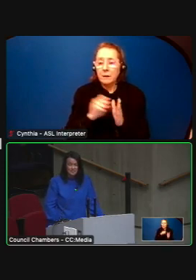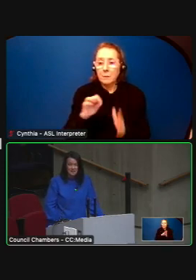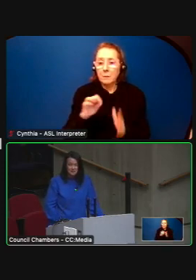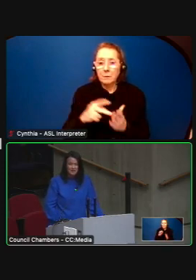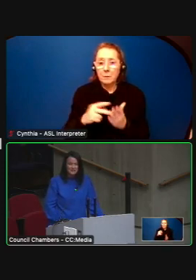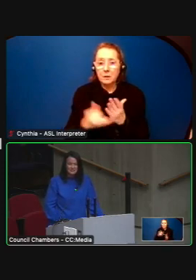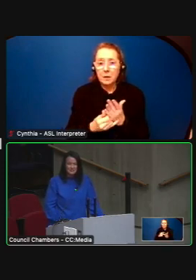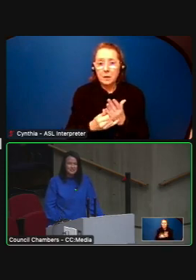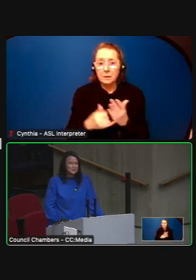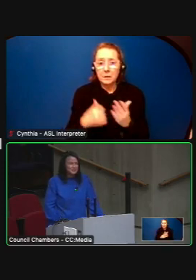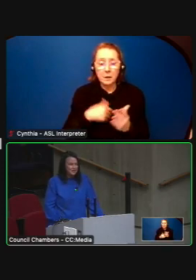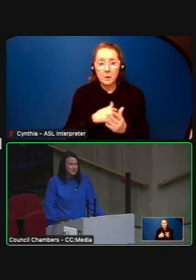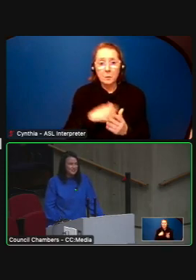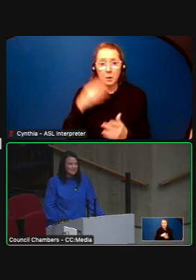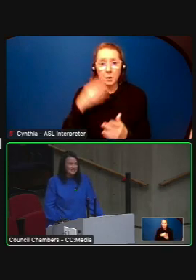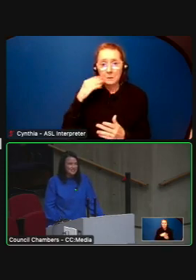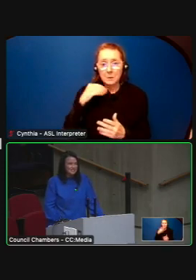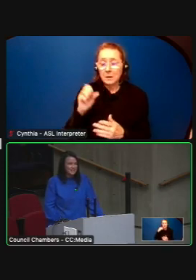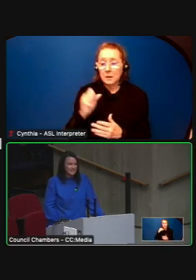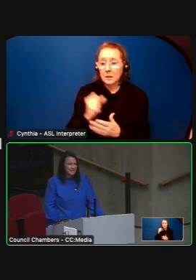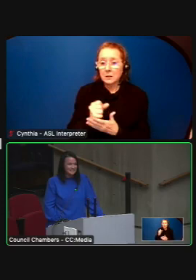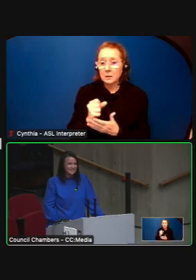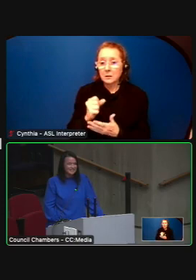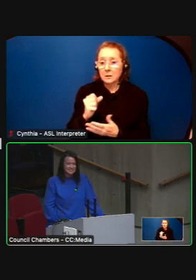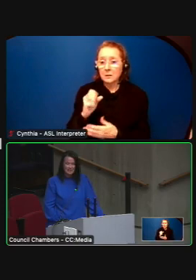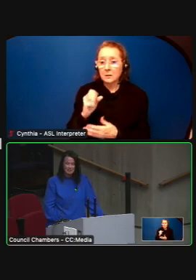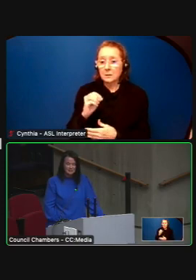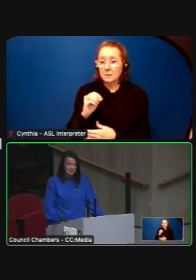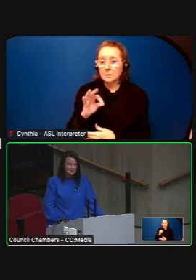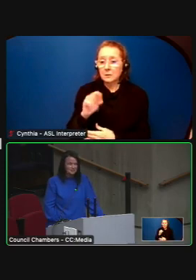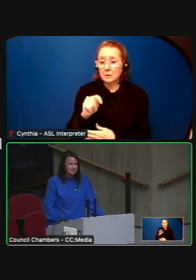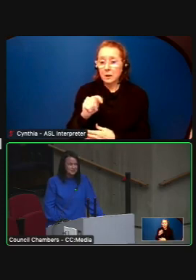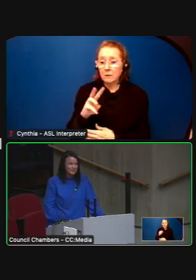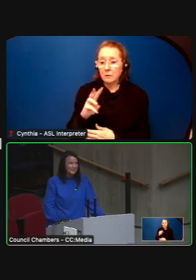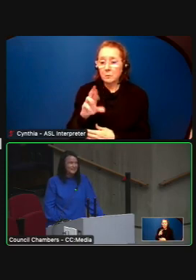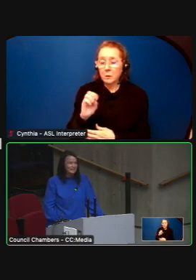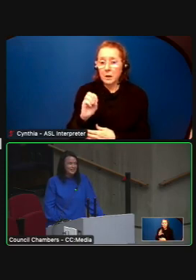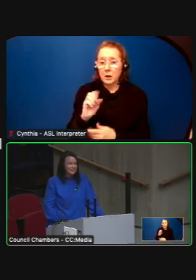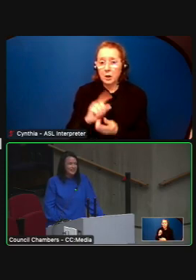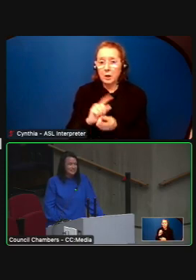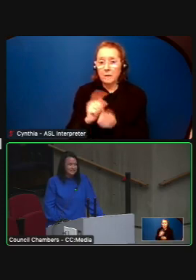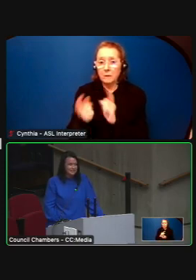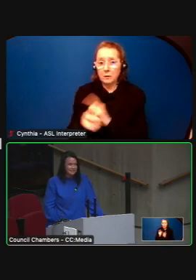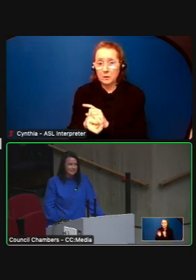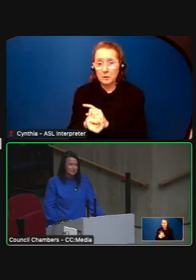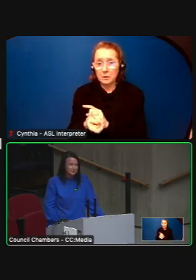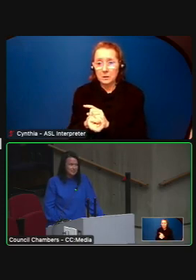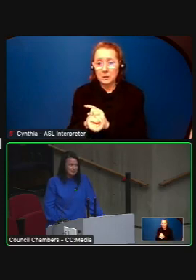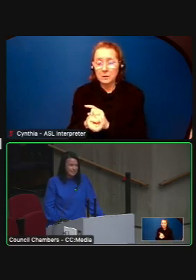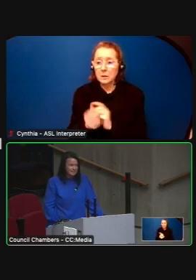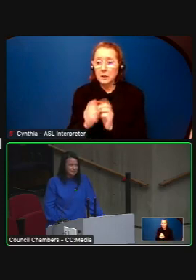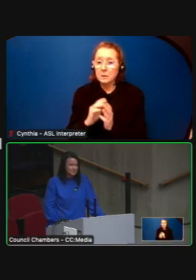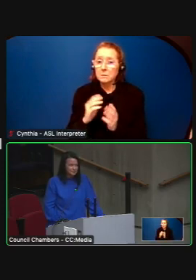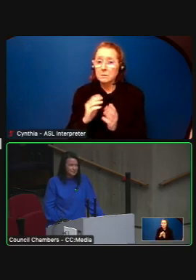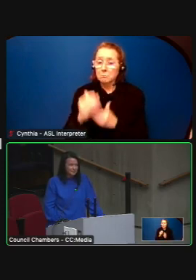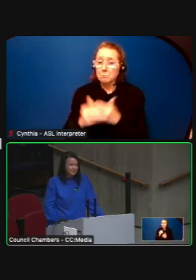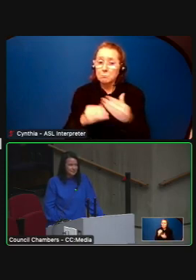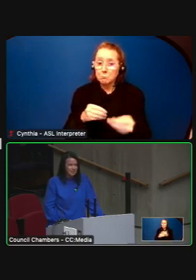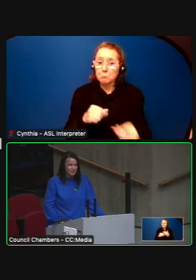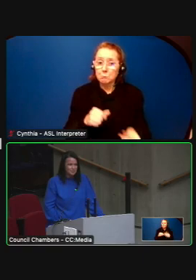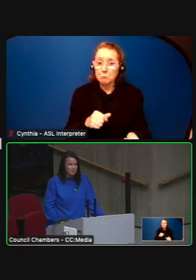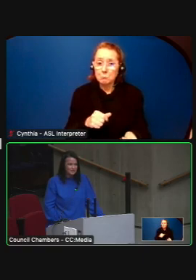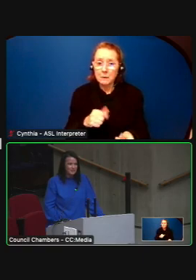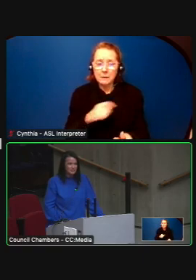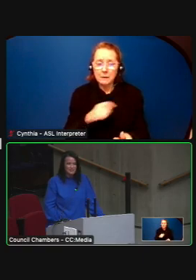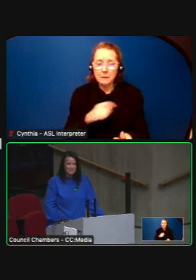undergoing a software conversion through all of this, and it's coming along smoothly. The staff is super excited to get rid of